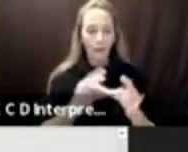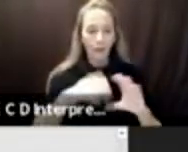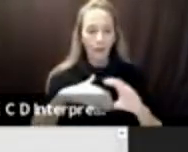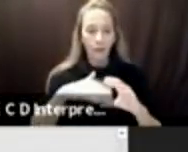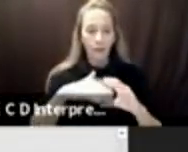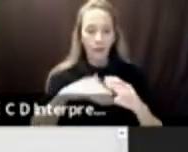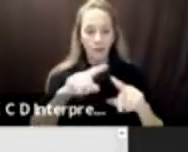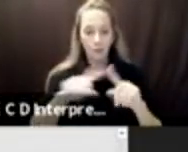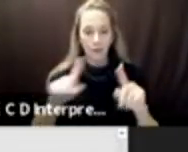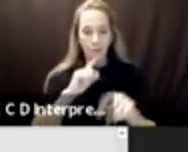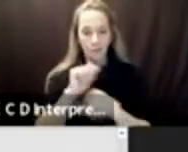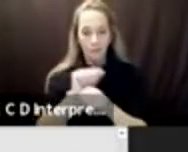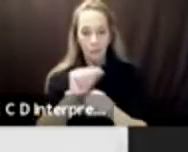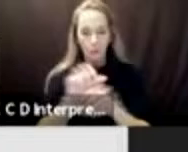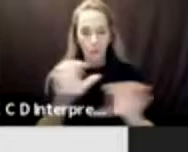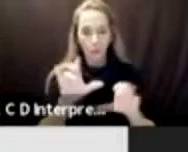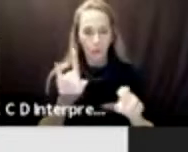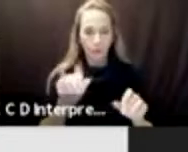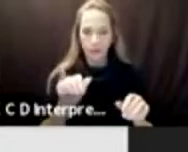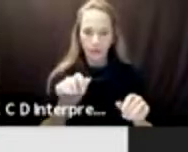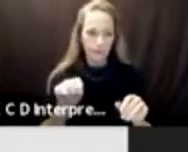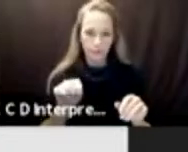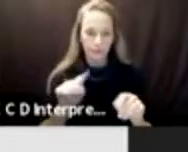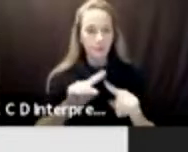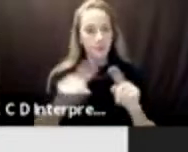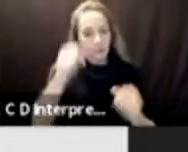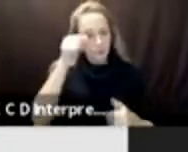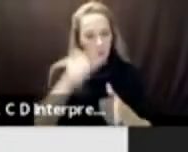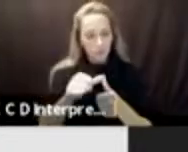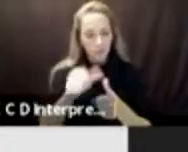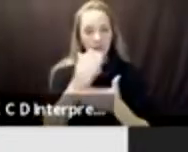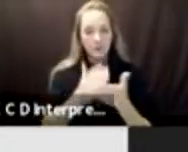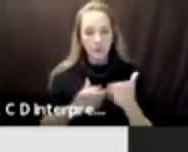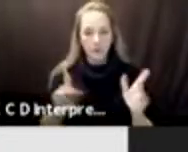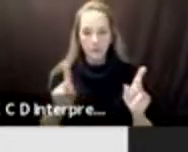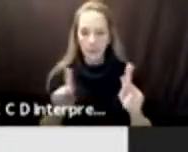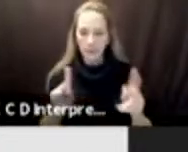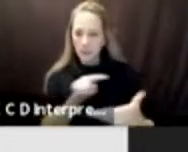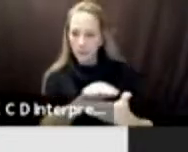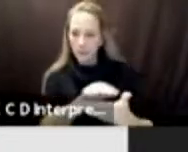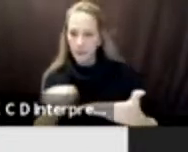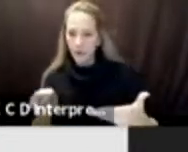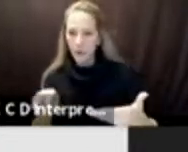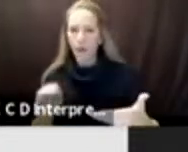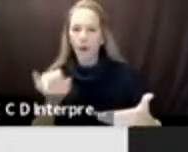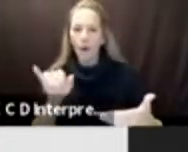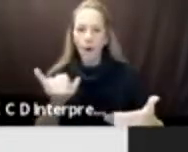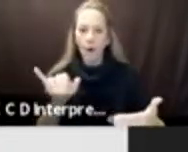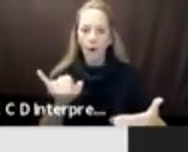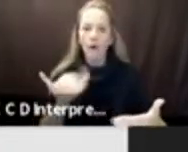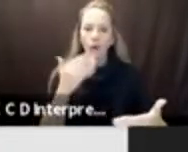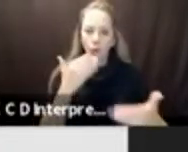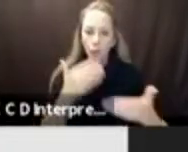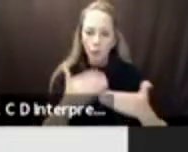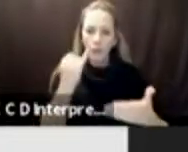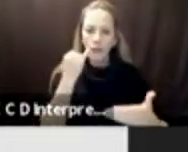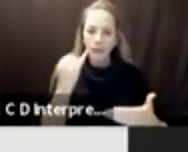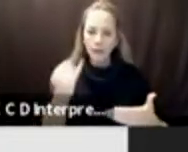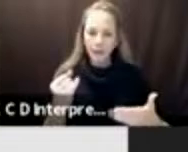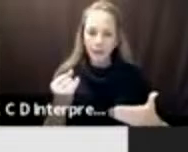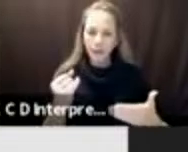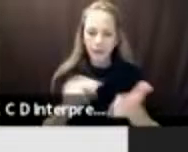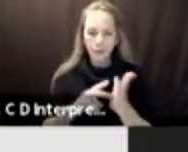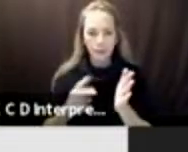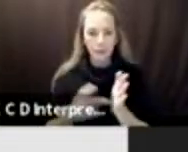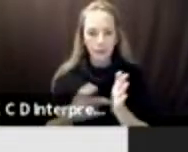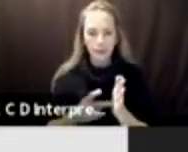But remember that there are people who are unstable that might read that and say, yes, I think that's a great idea. So it's not always the person writing the